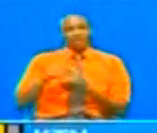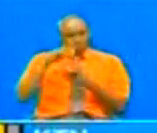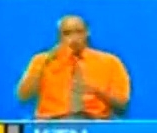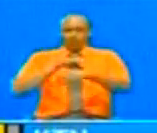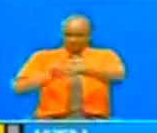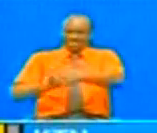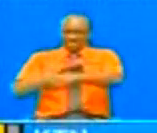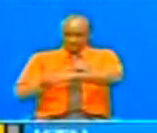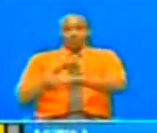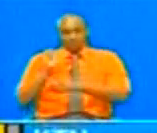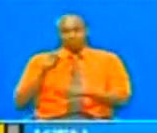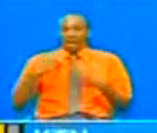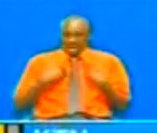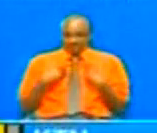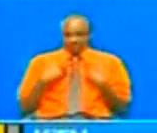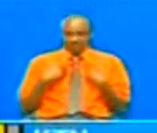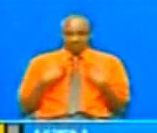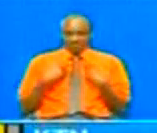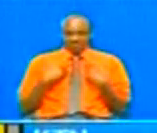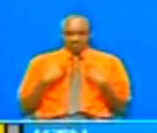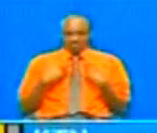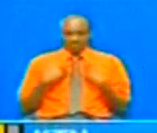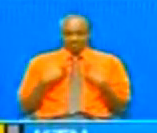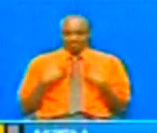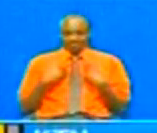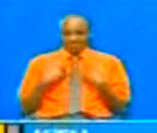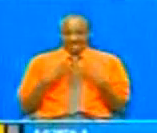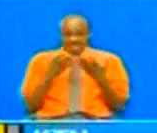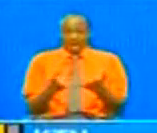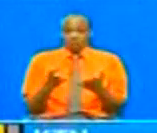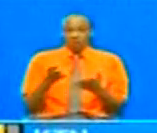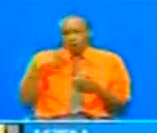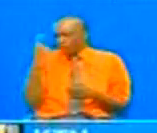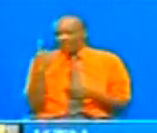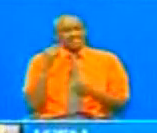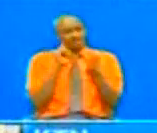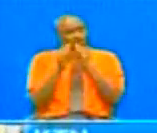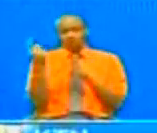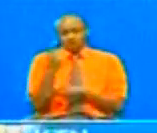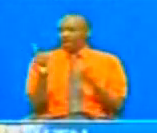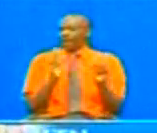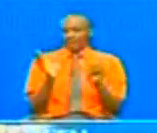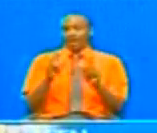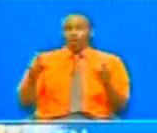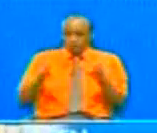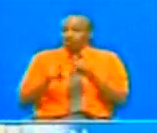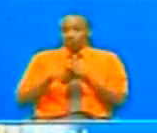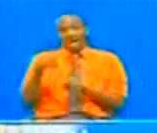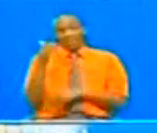physio than it is actually experiencing right now. And not necessarily just on the sporting field alone, even in the